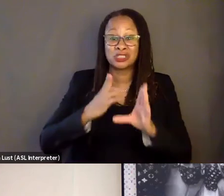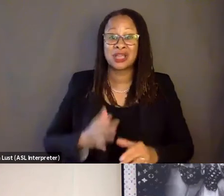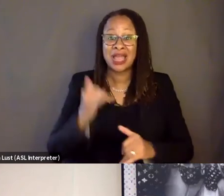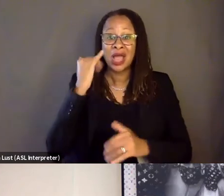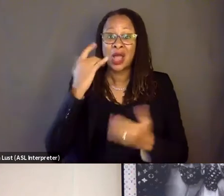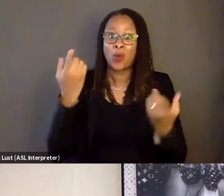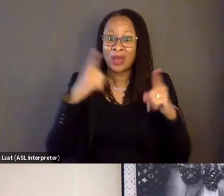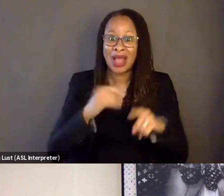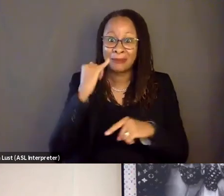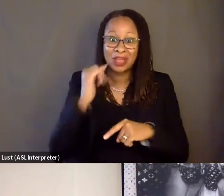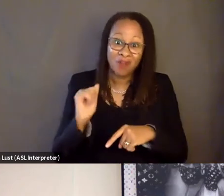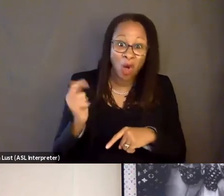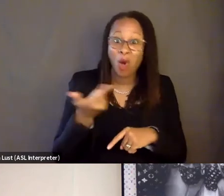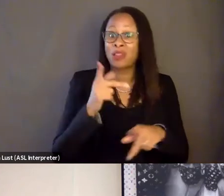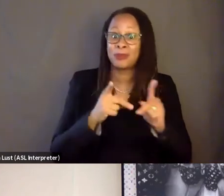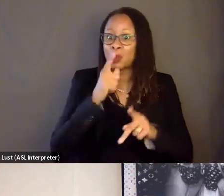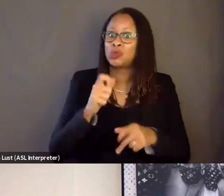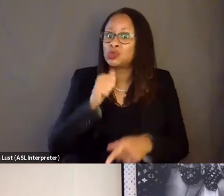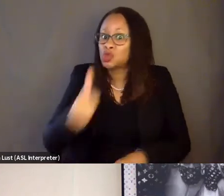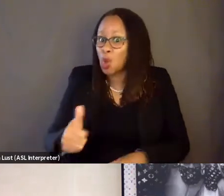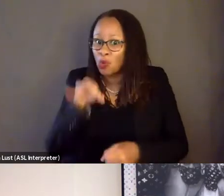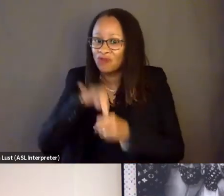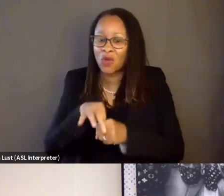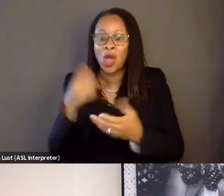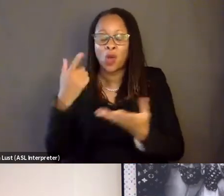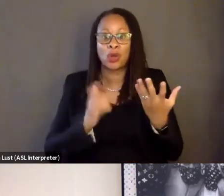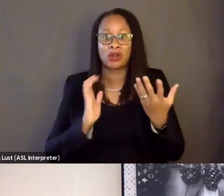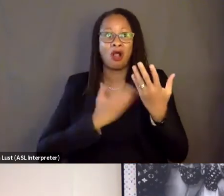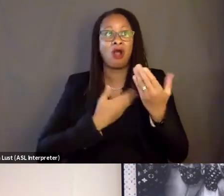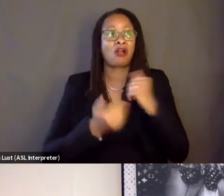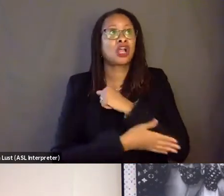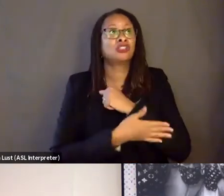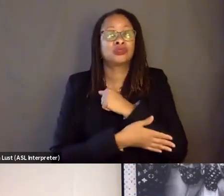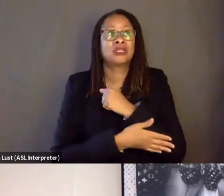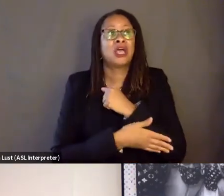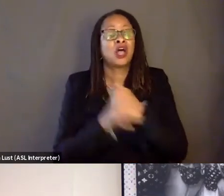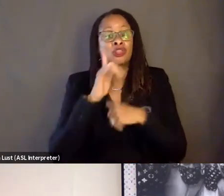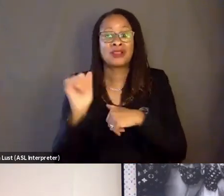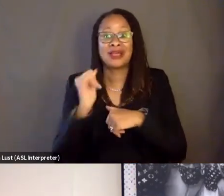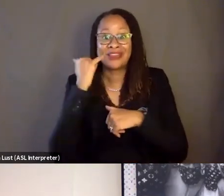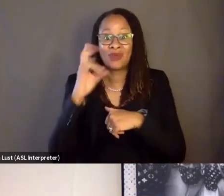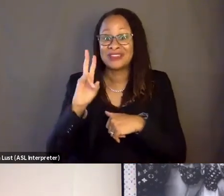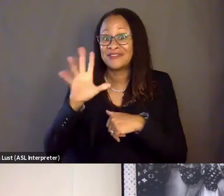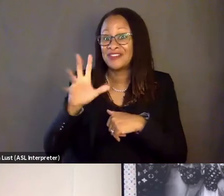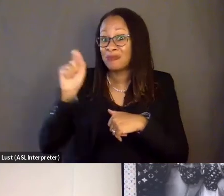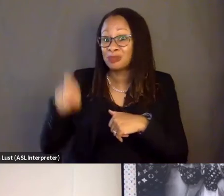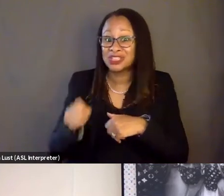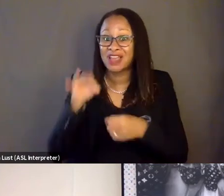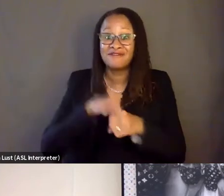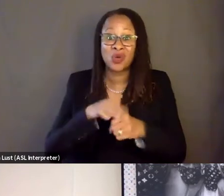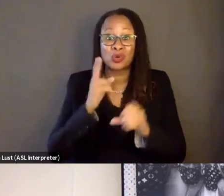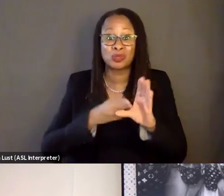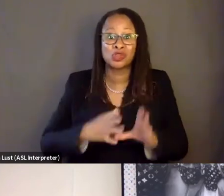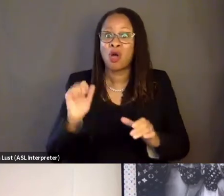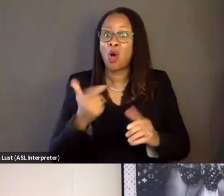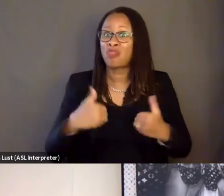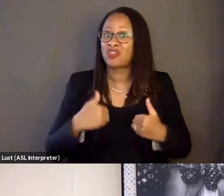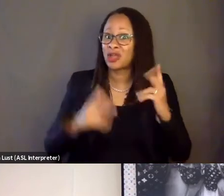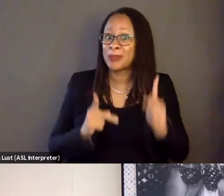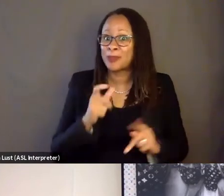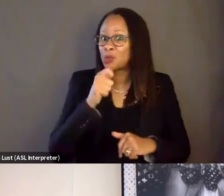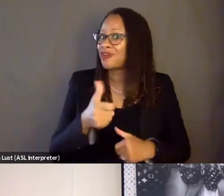all of those folks who aren't voting, what would our country look like if you had 75% voter participation, right? Like, if all those young people who